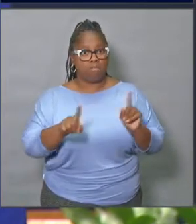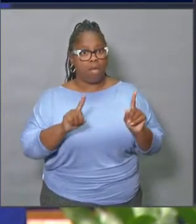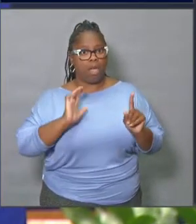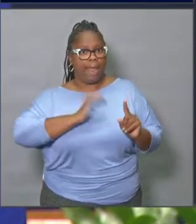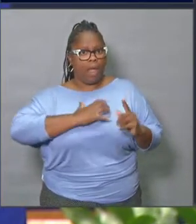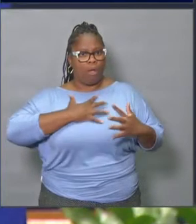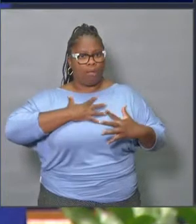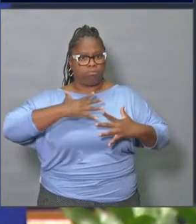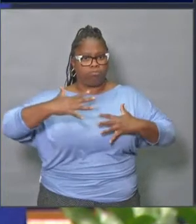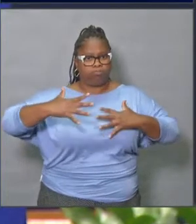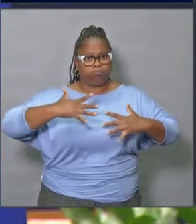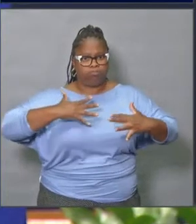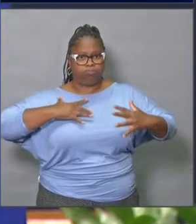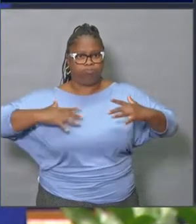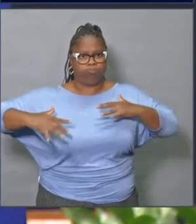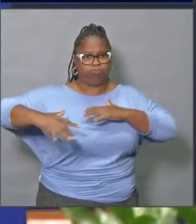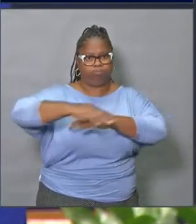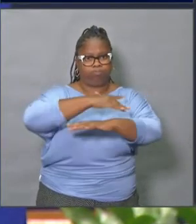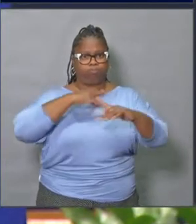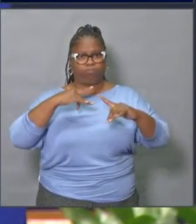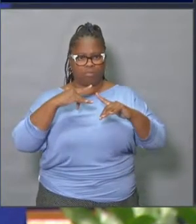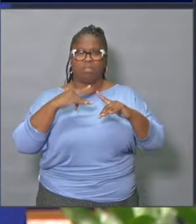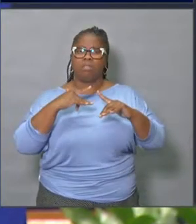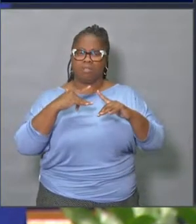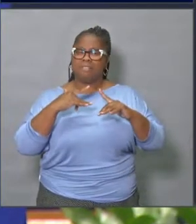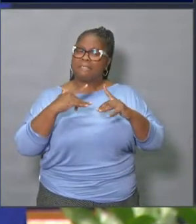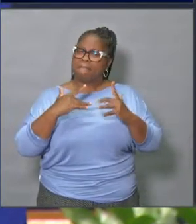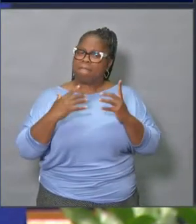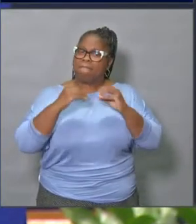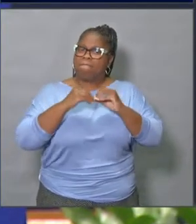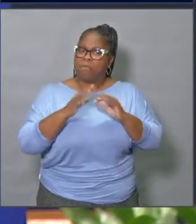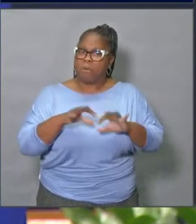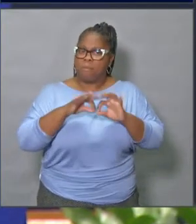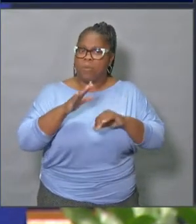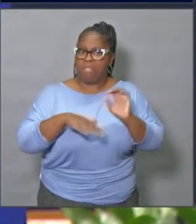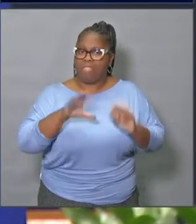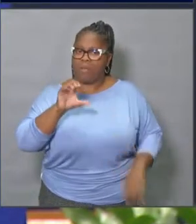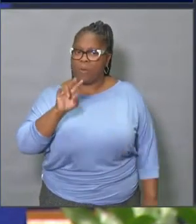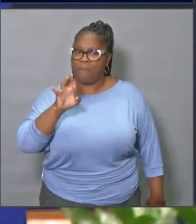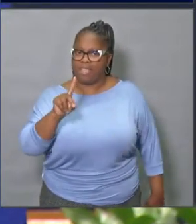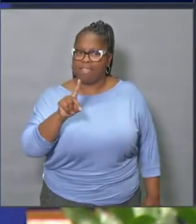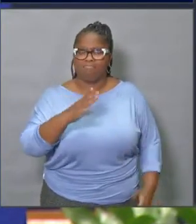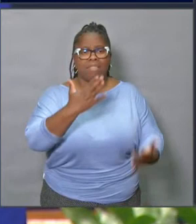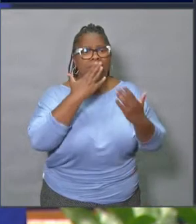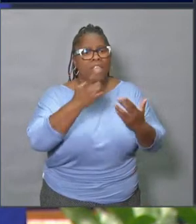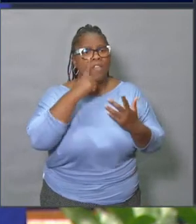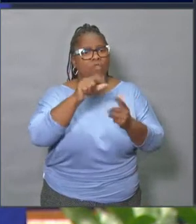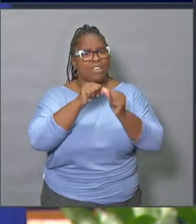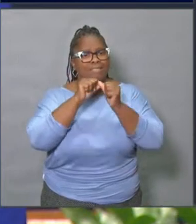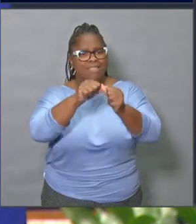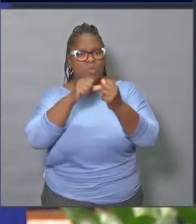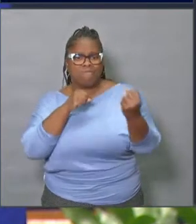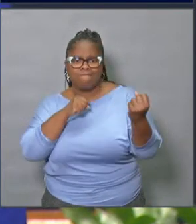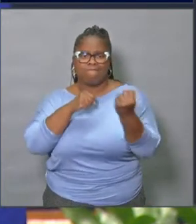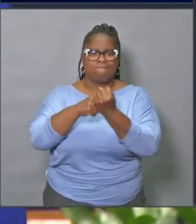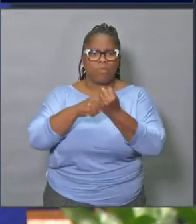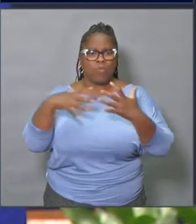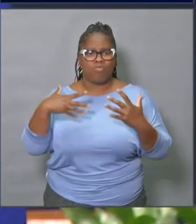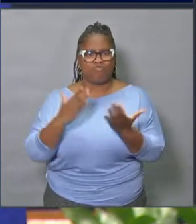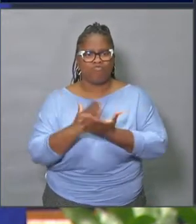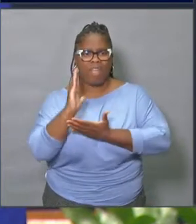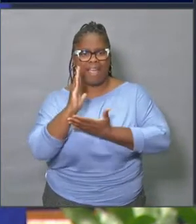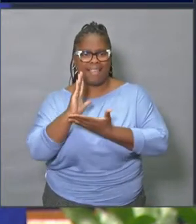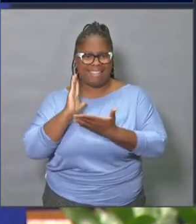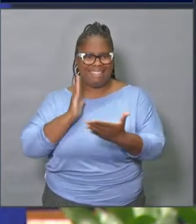also about so much more than COVID. Thanks for your continued advocacy for what's right in all respects and for working and